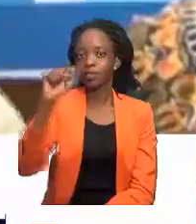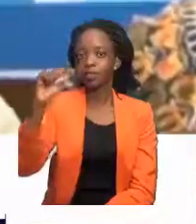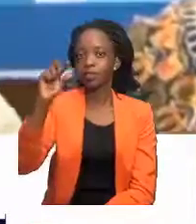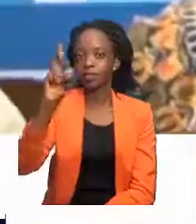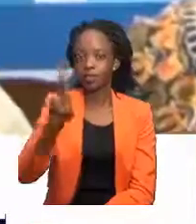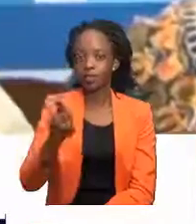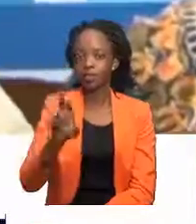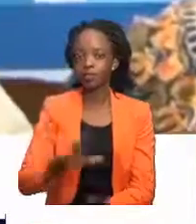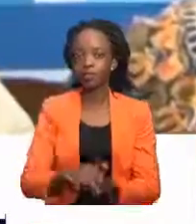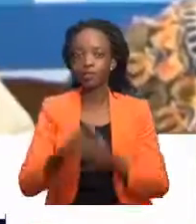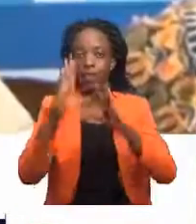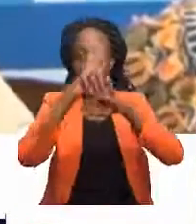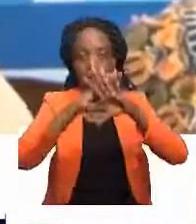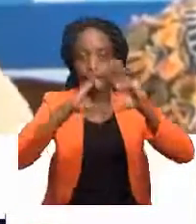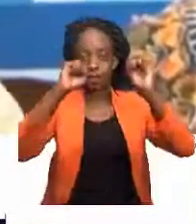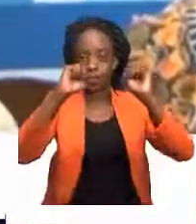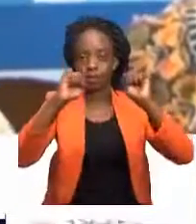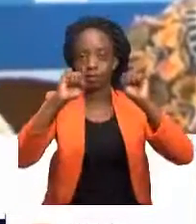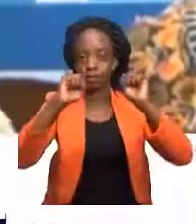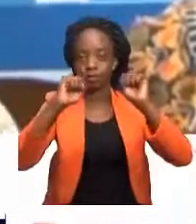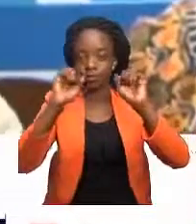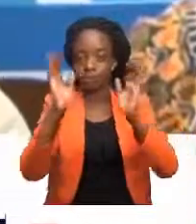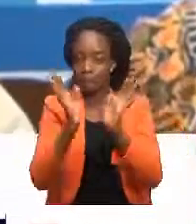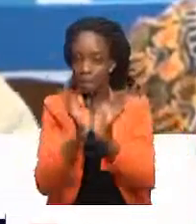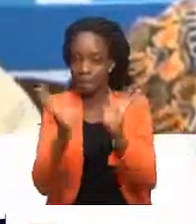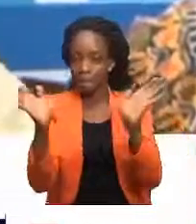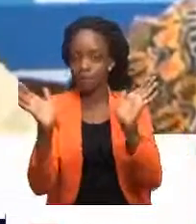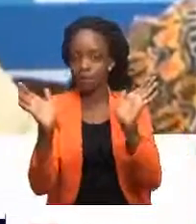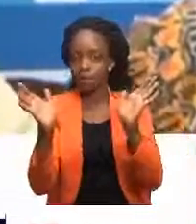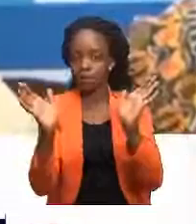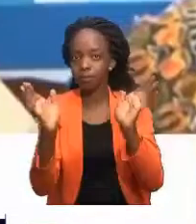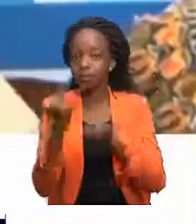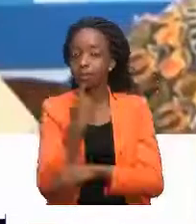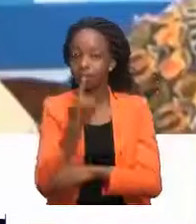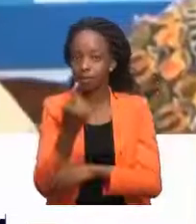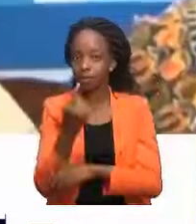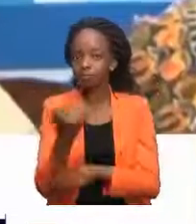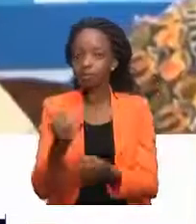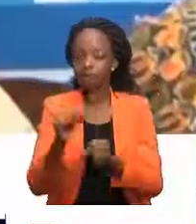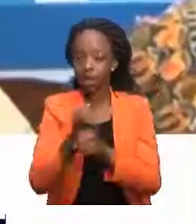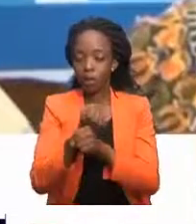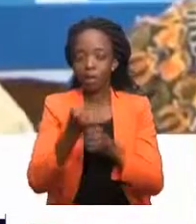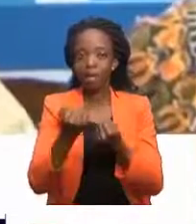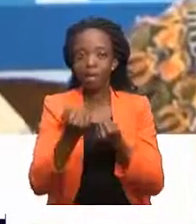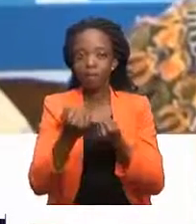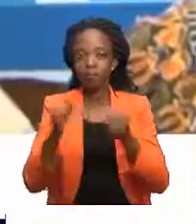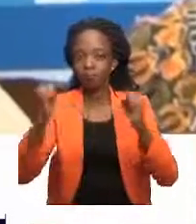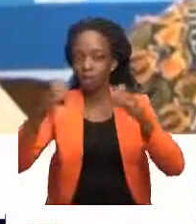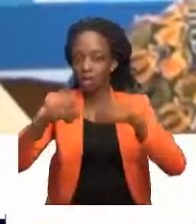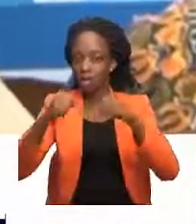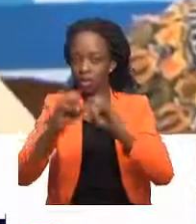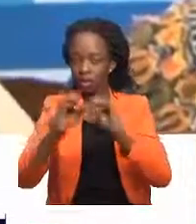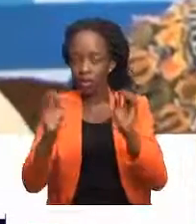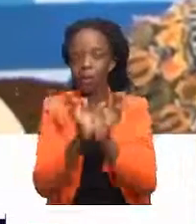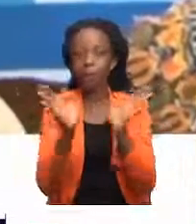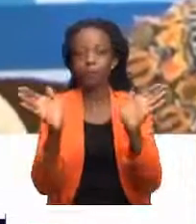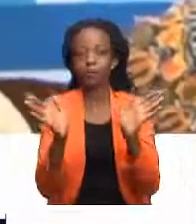The president publicly he said they are going to make this agreement public.